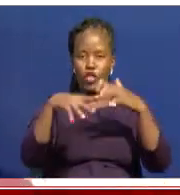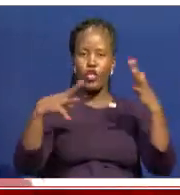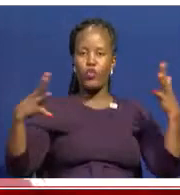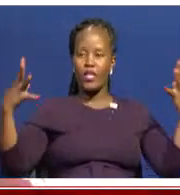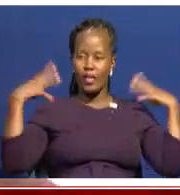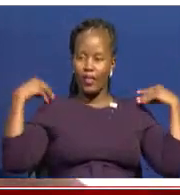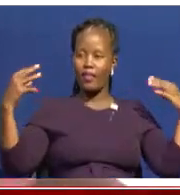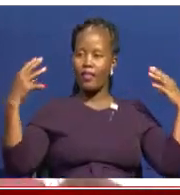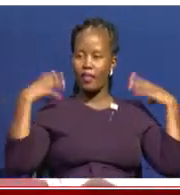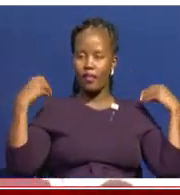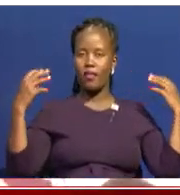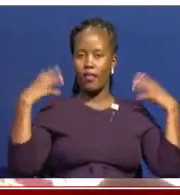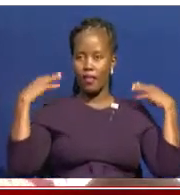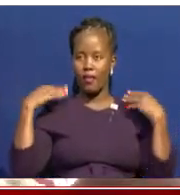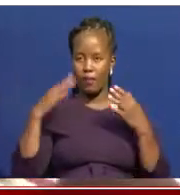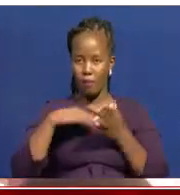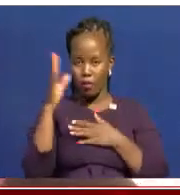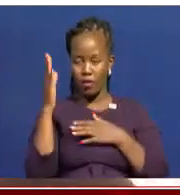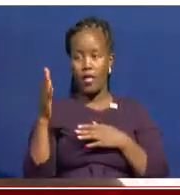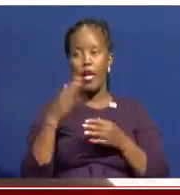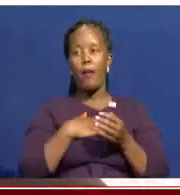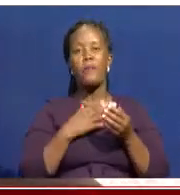yangu naenda kuenda huko Afrika.